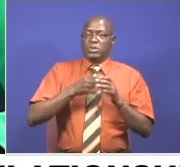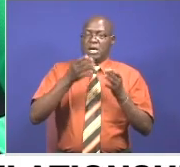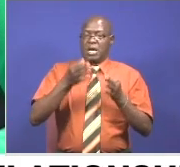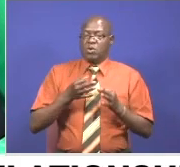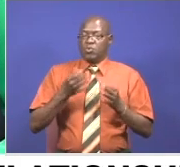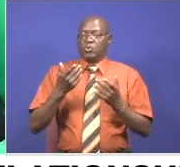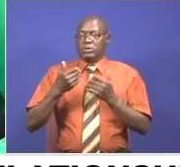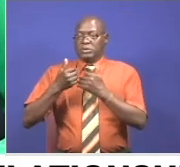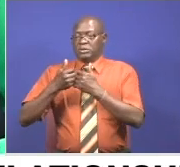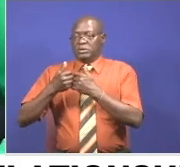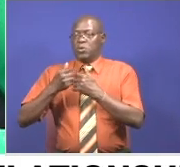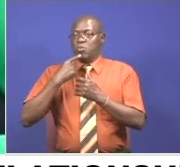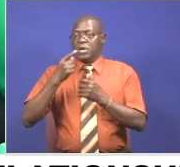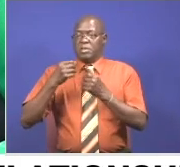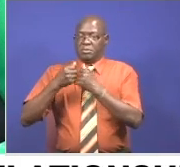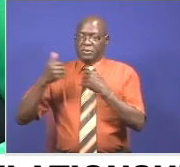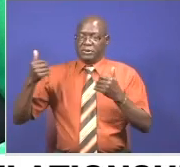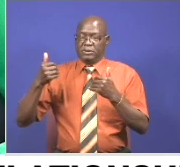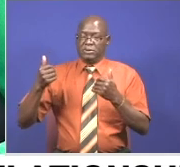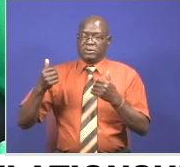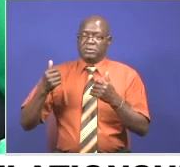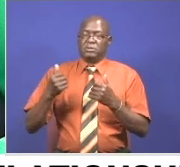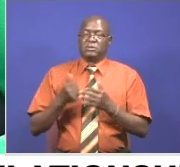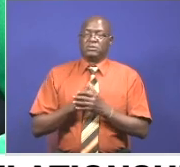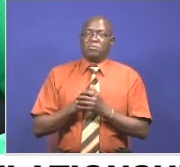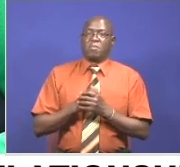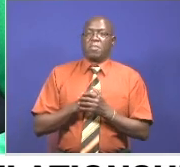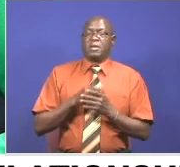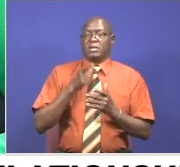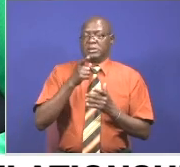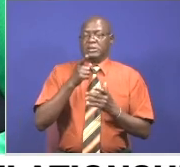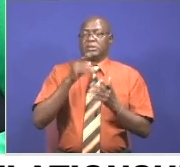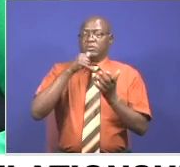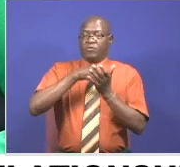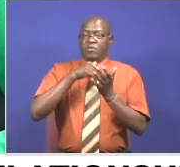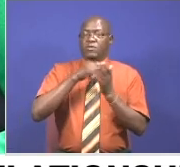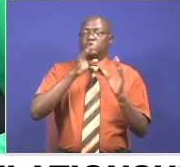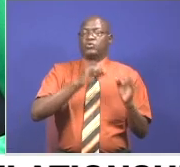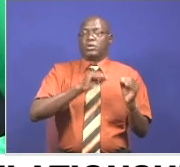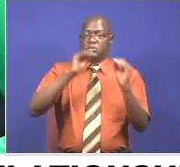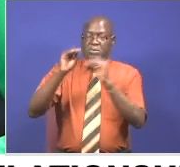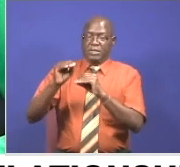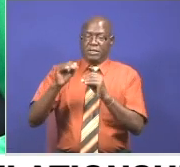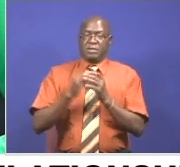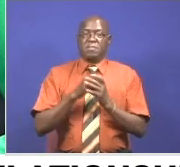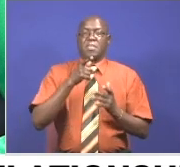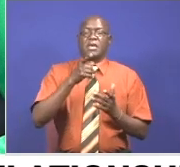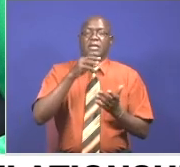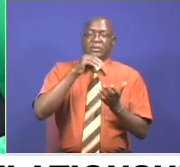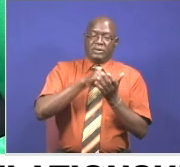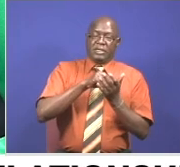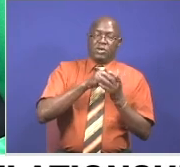are principles that guide how you manage your money, which entails transparency, which entails being